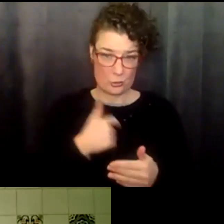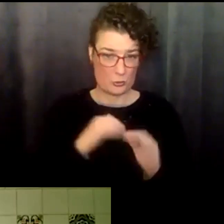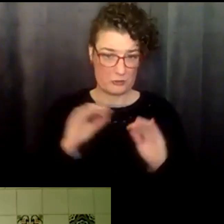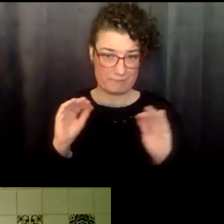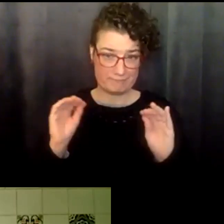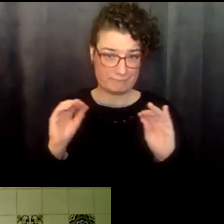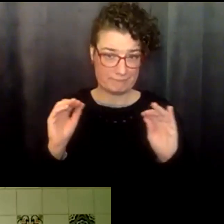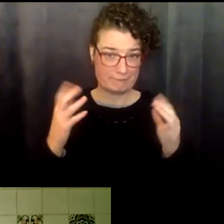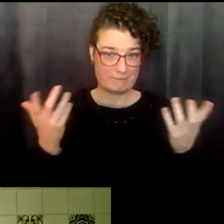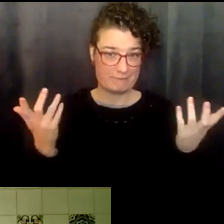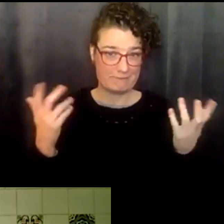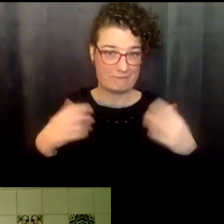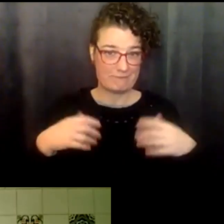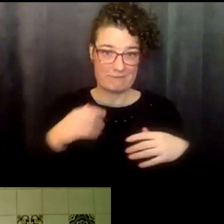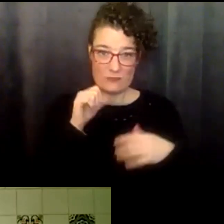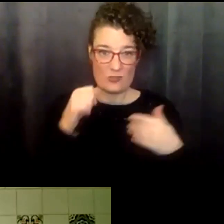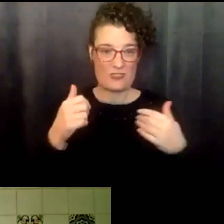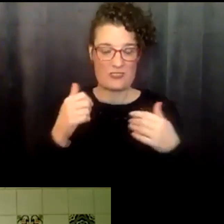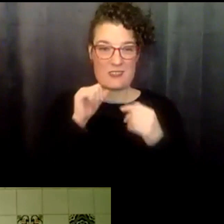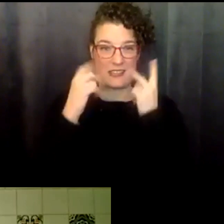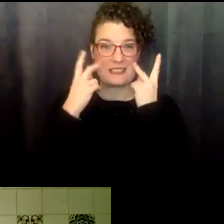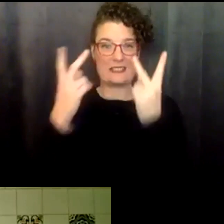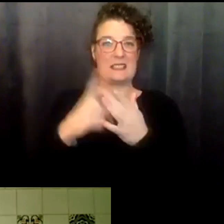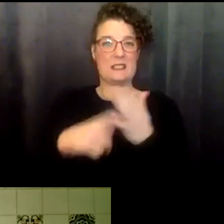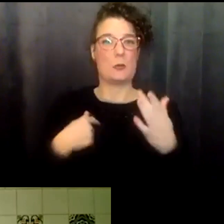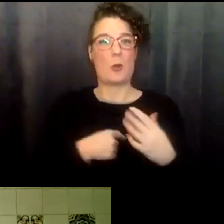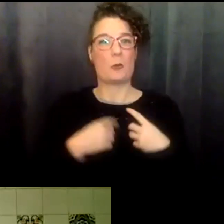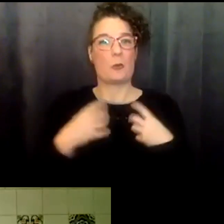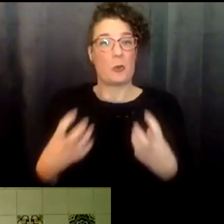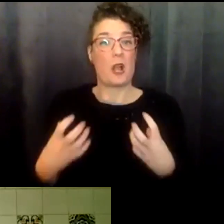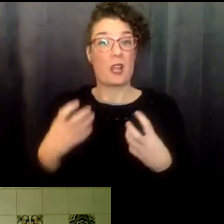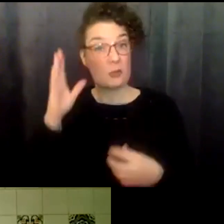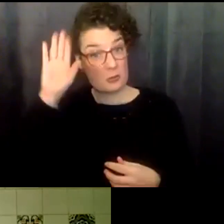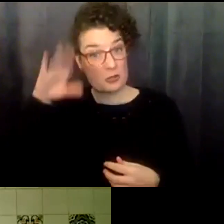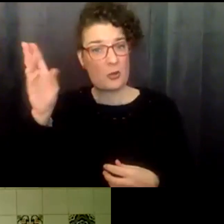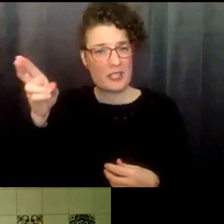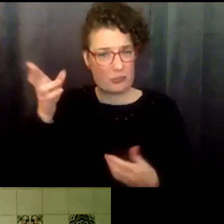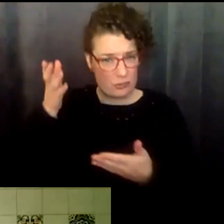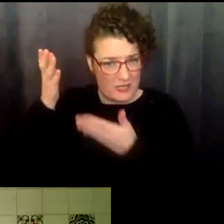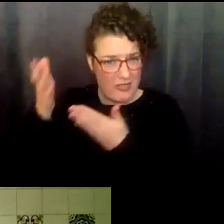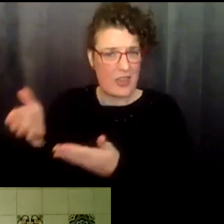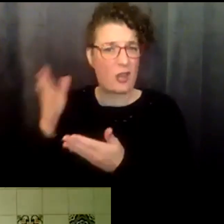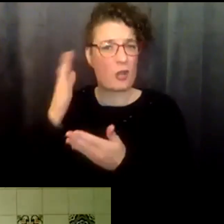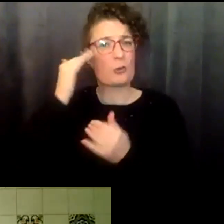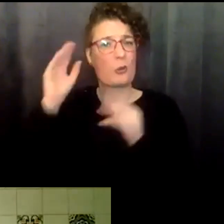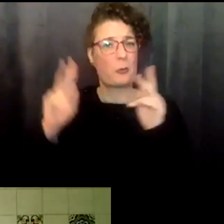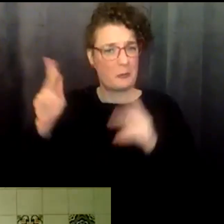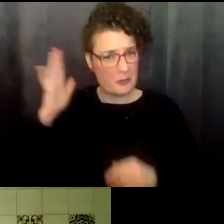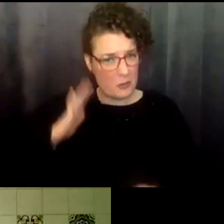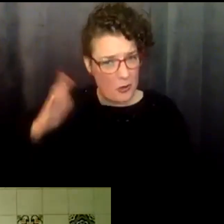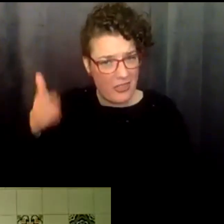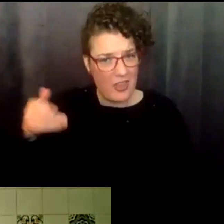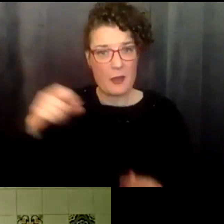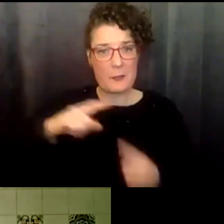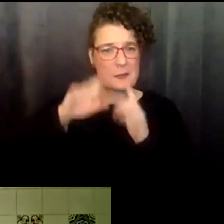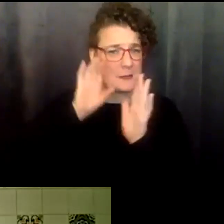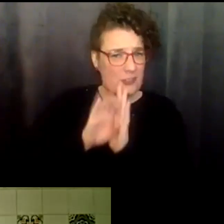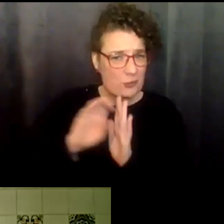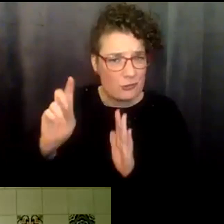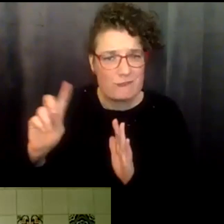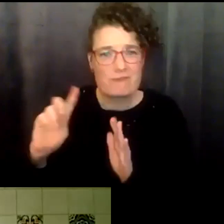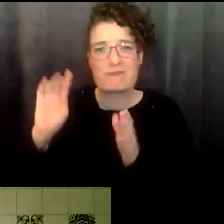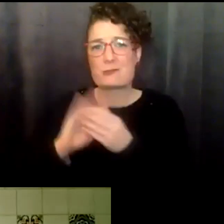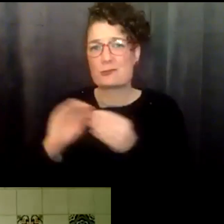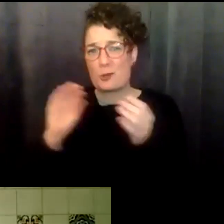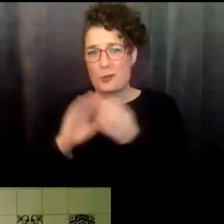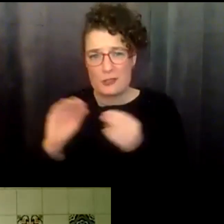everything we wanted to like to see? We know that the history is there. We know these people were there, but we couldn't find the pictures. We couldn't find the stories.